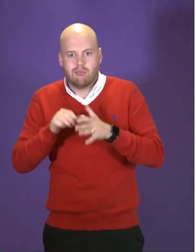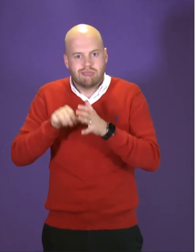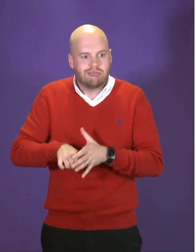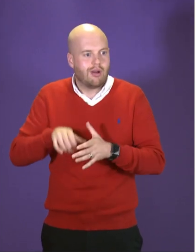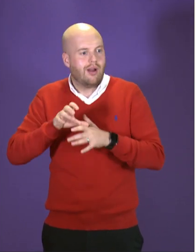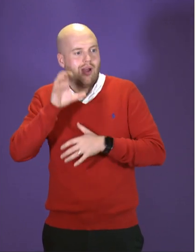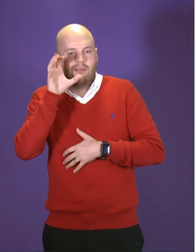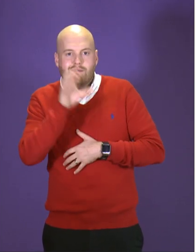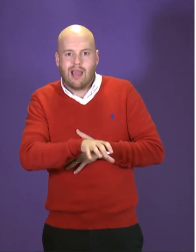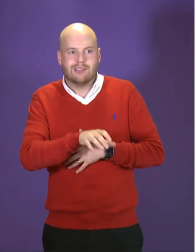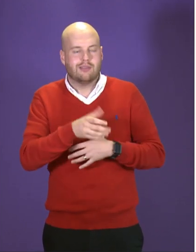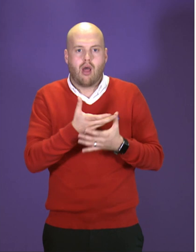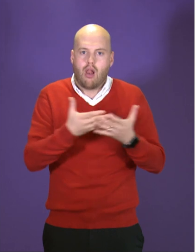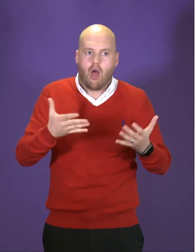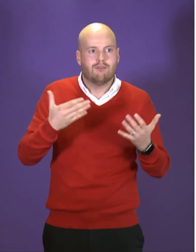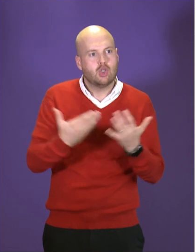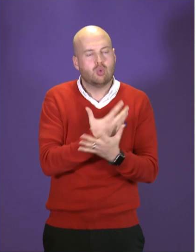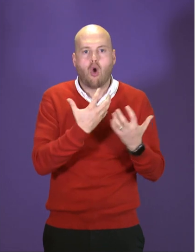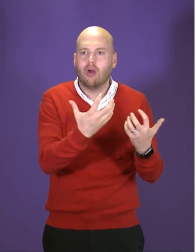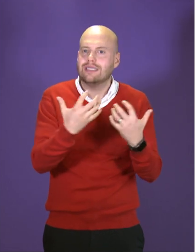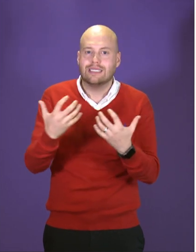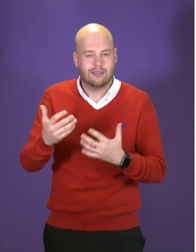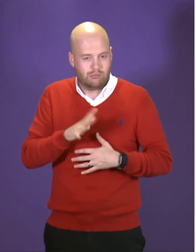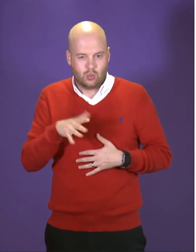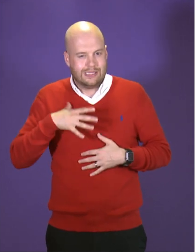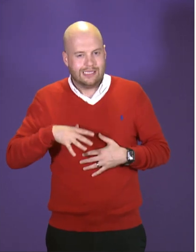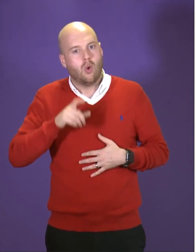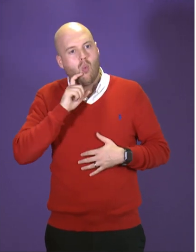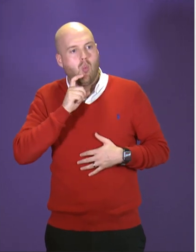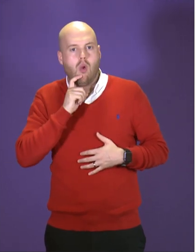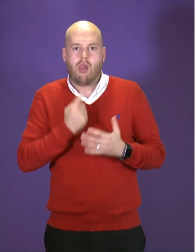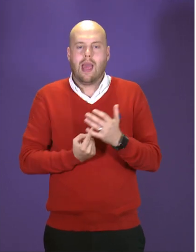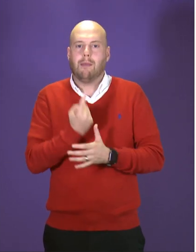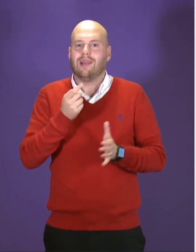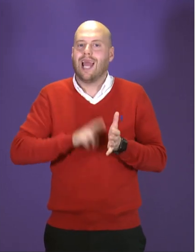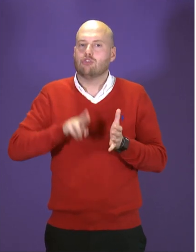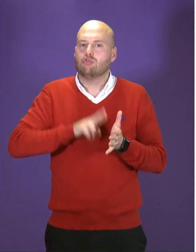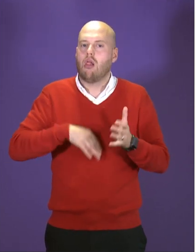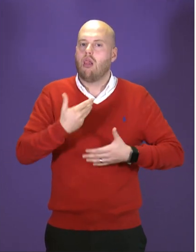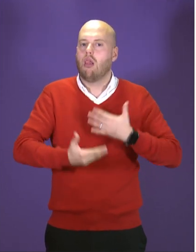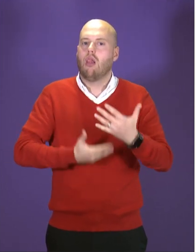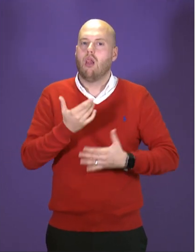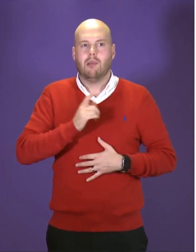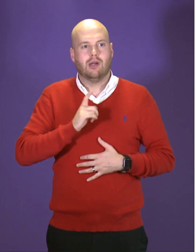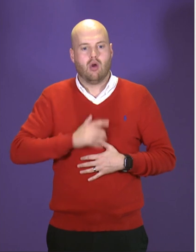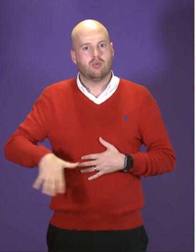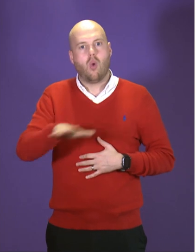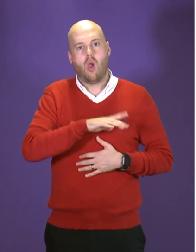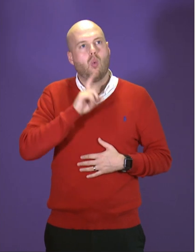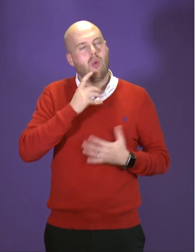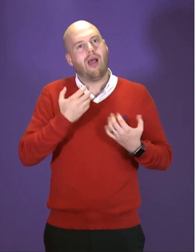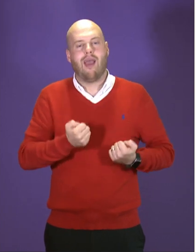the new audience building. It will come naturally, because it will be natural need for